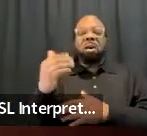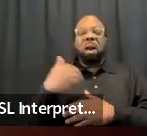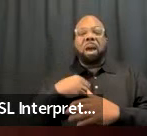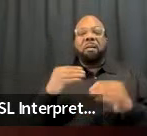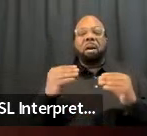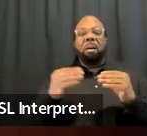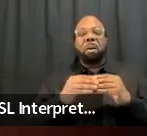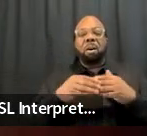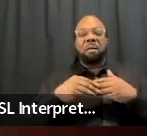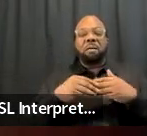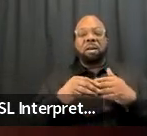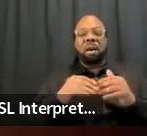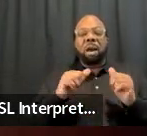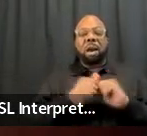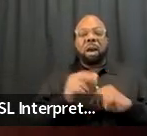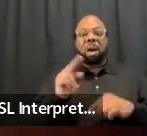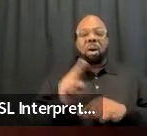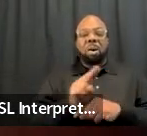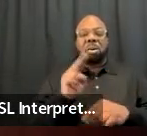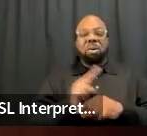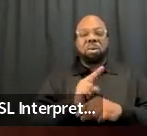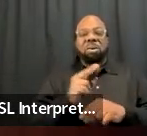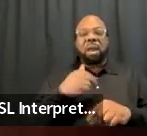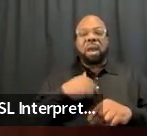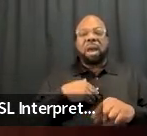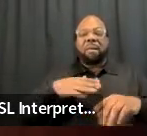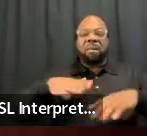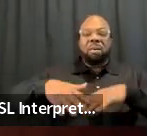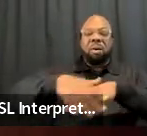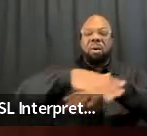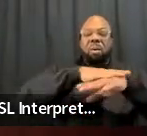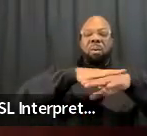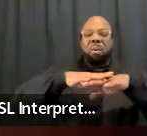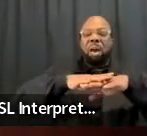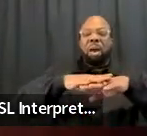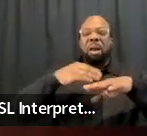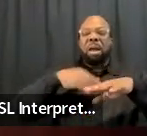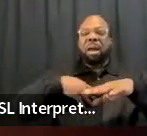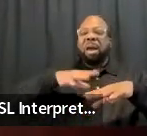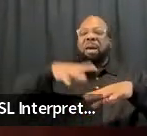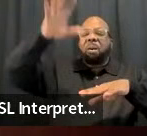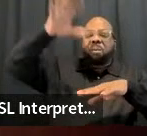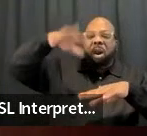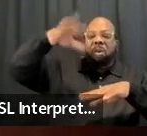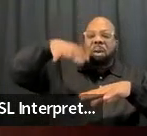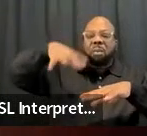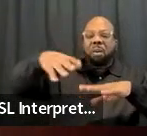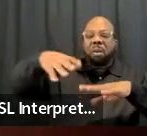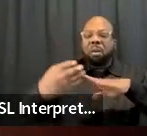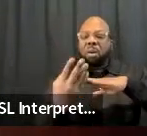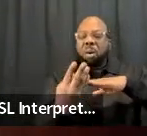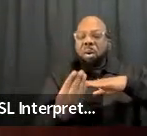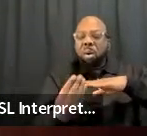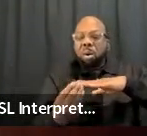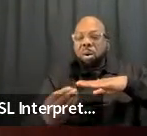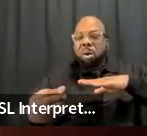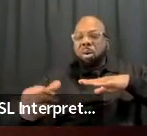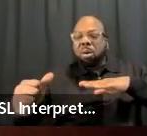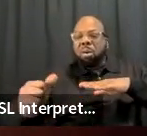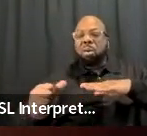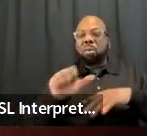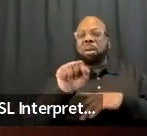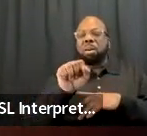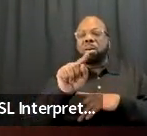flexibility in the use of permeable surfaces, again, to absorb storm runoff. These are all sensible proposals that